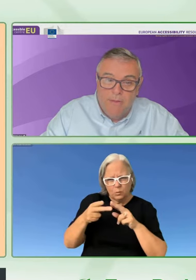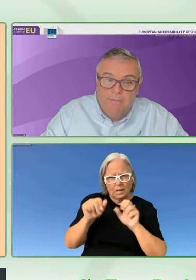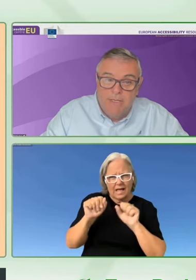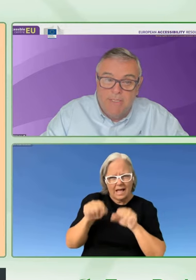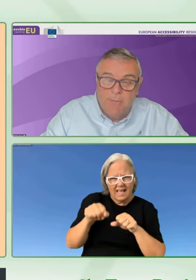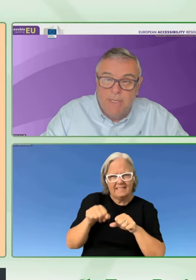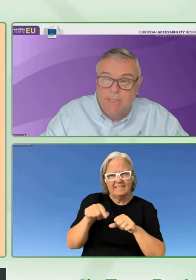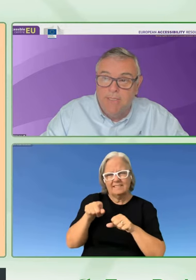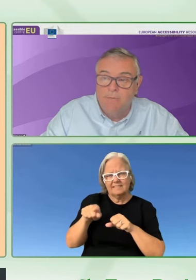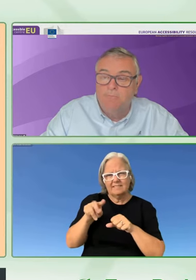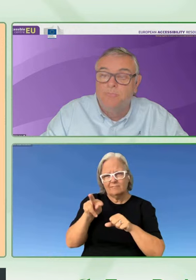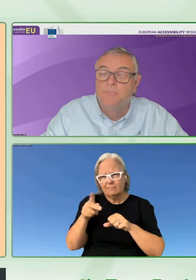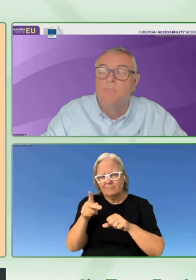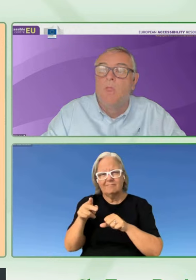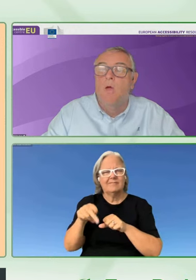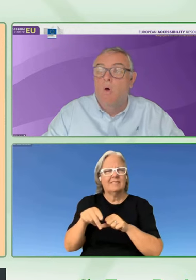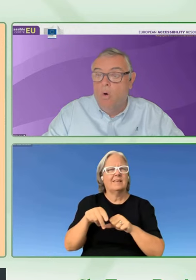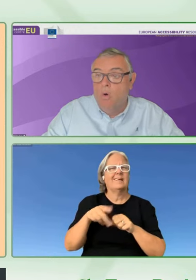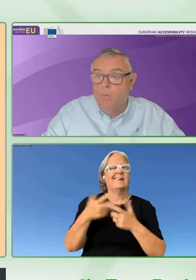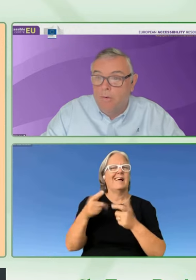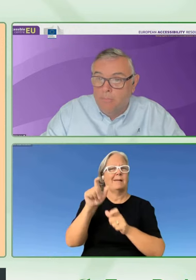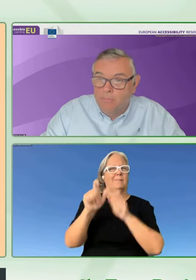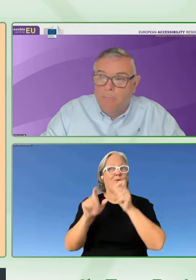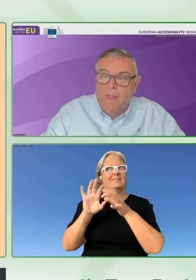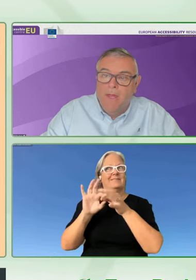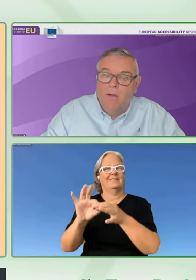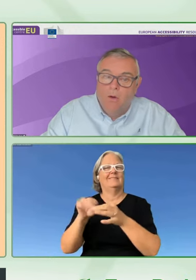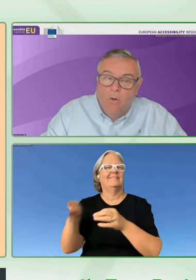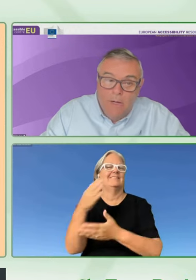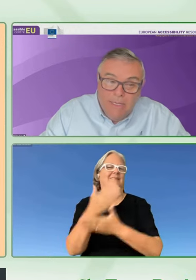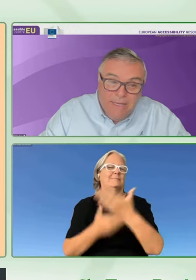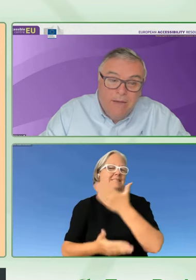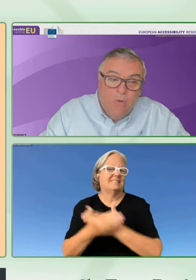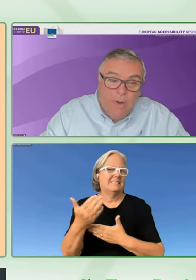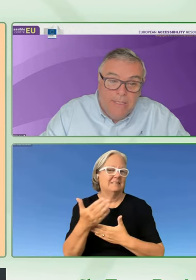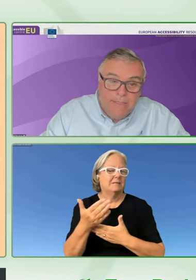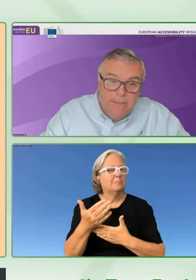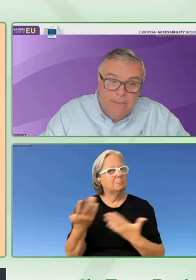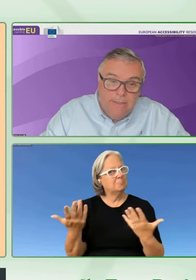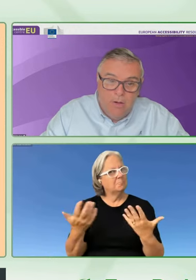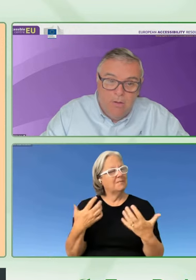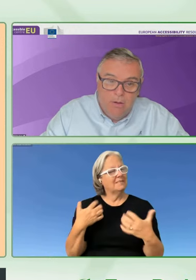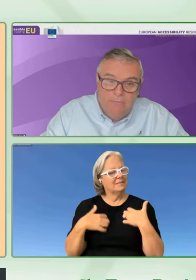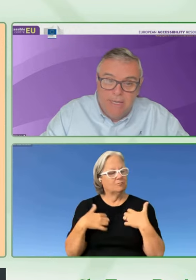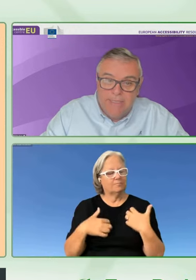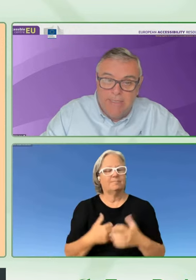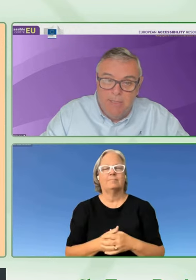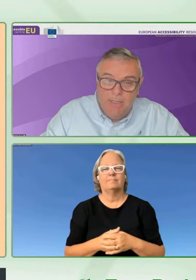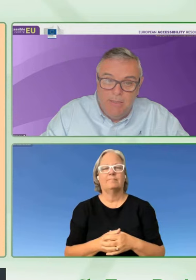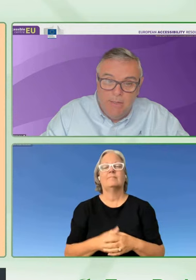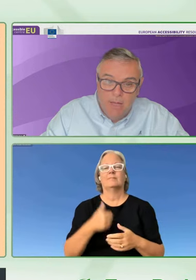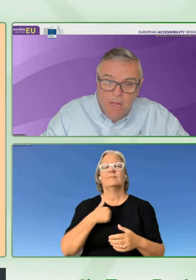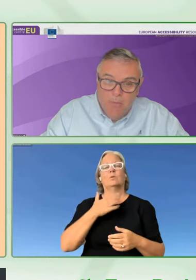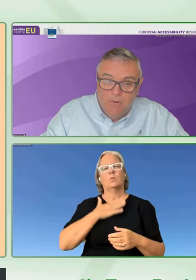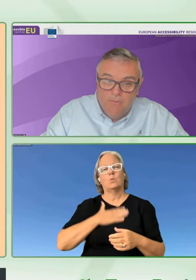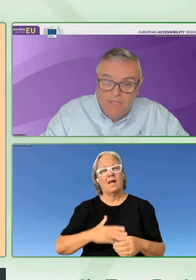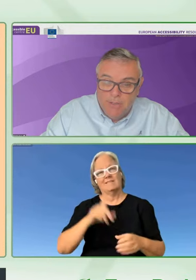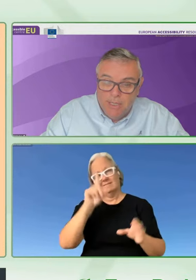with disabilities. Other main goal is increase the number of